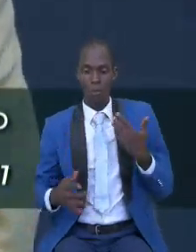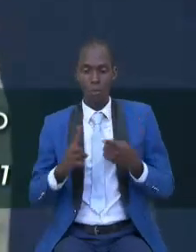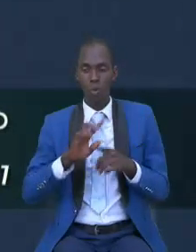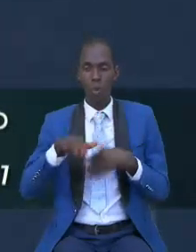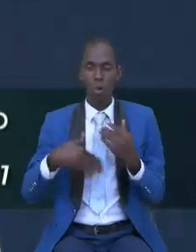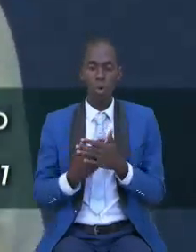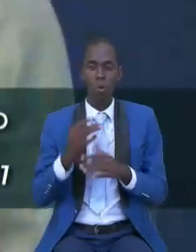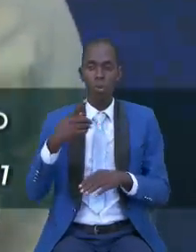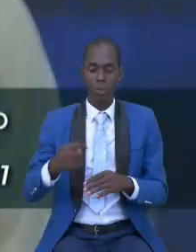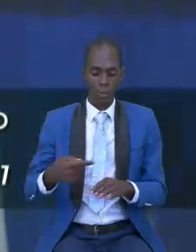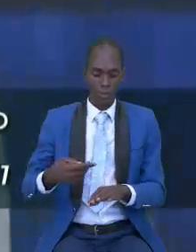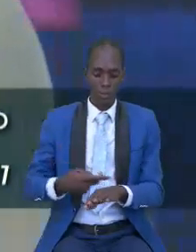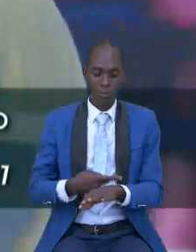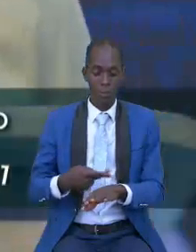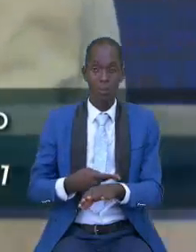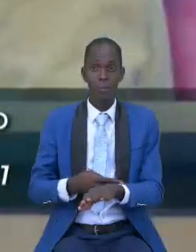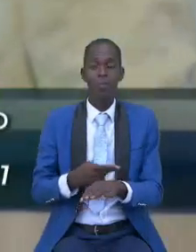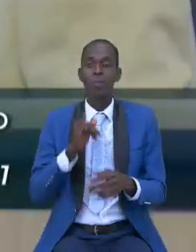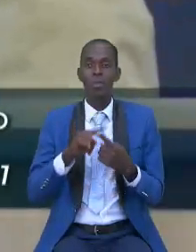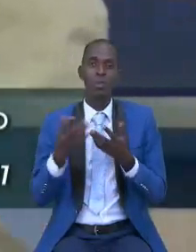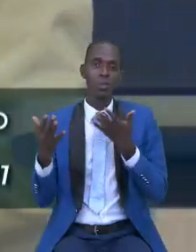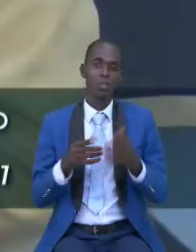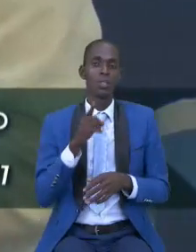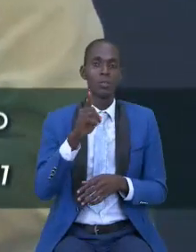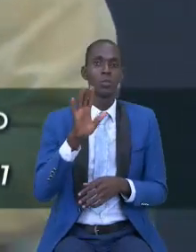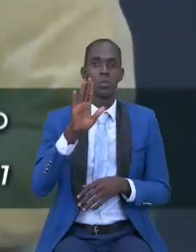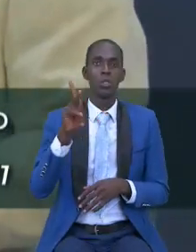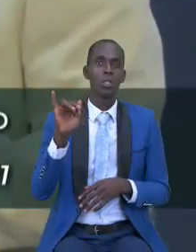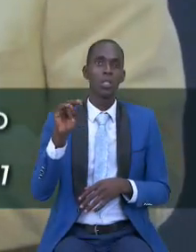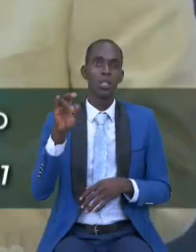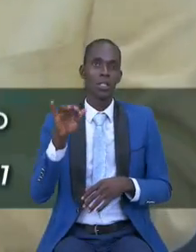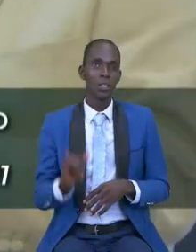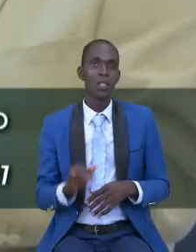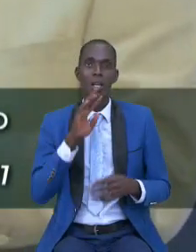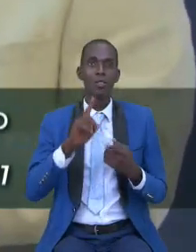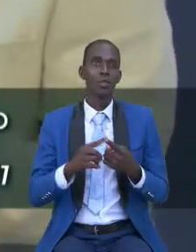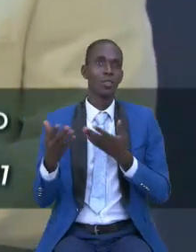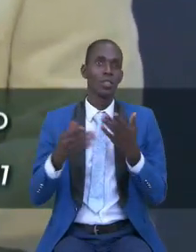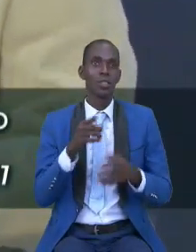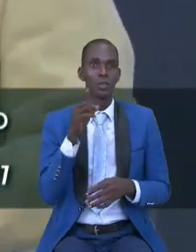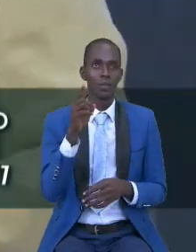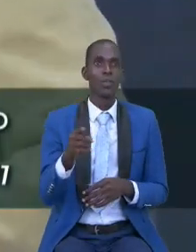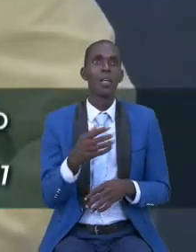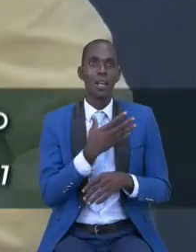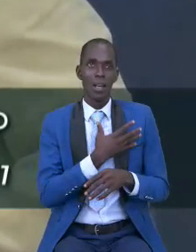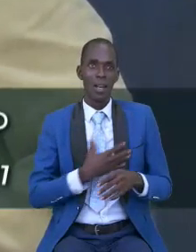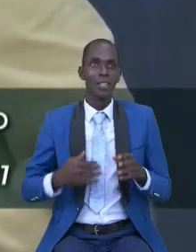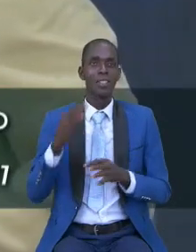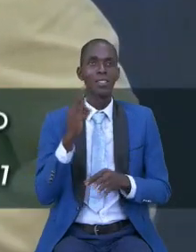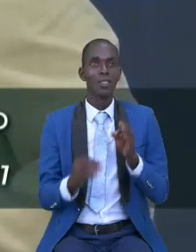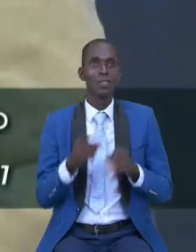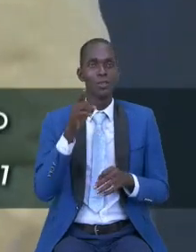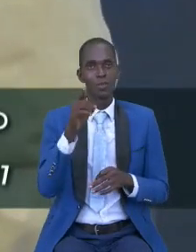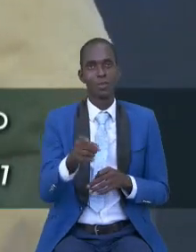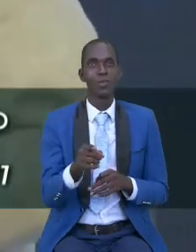part, is to serve you. Your kidney is to serve you, and your lungs are to serve you. What could you do if your lungs will